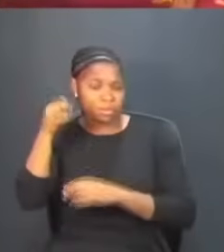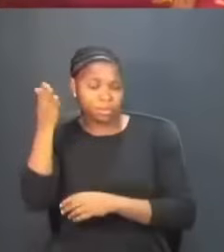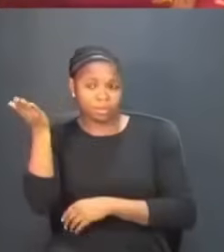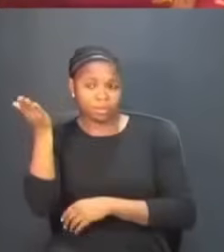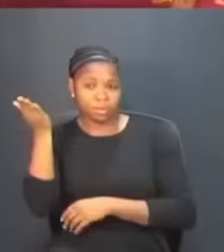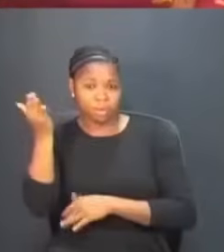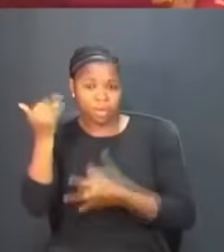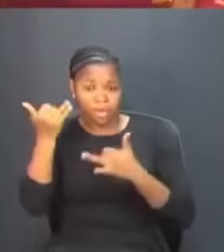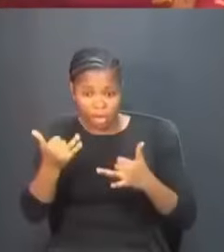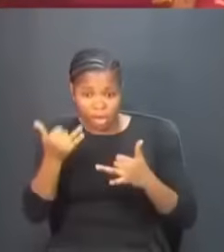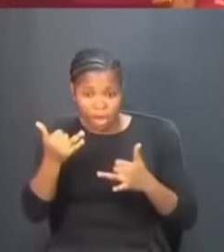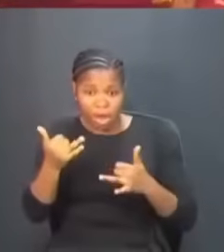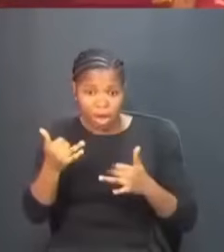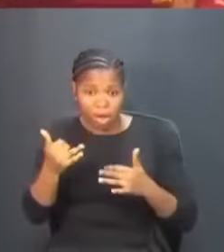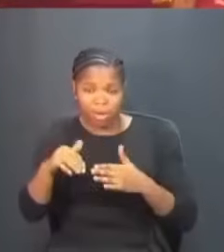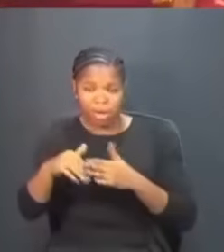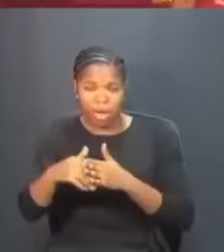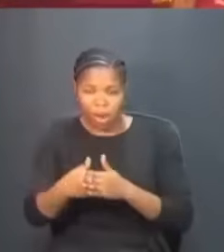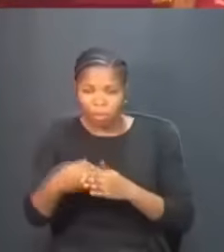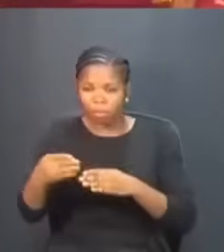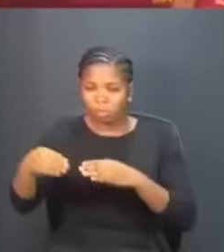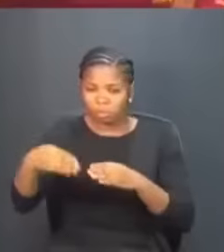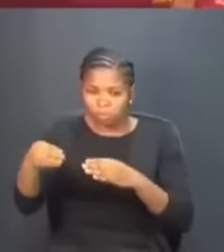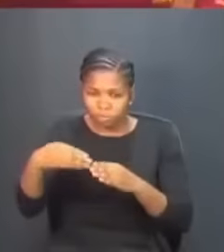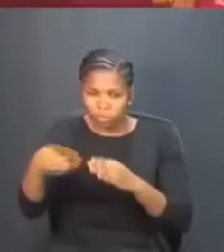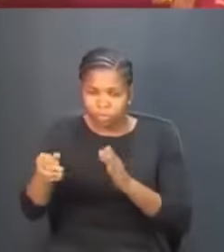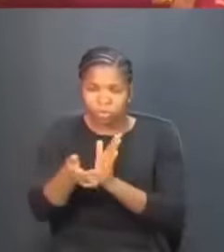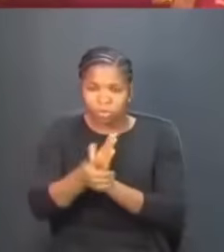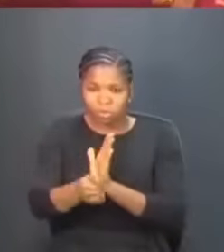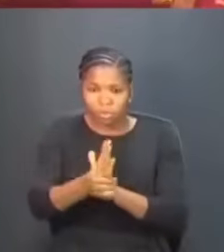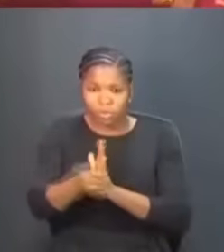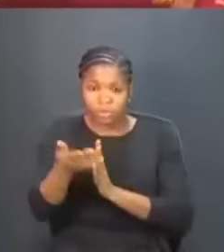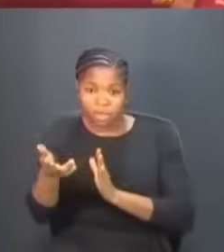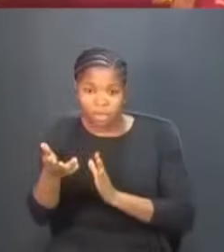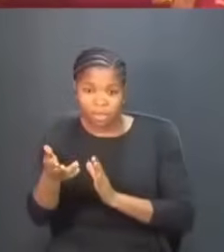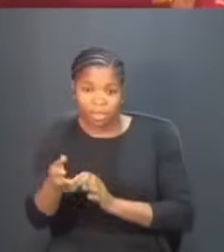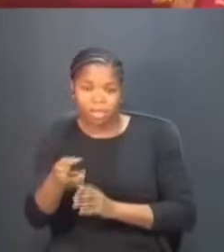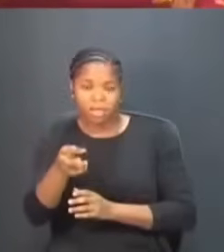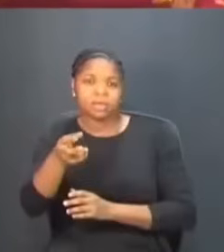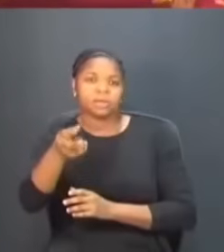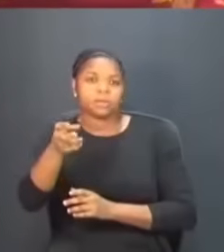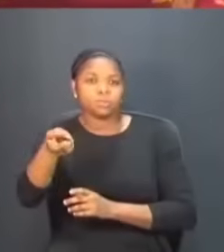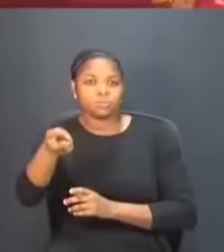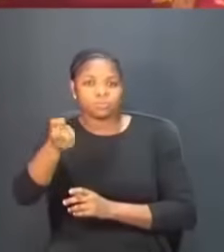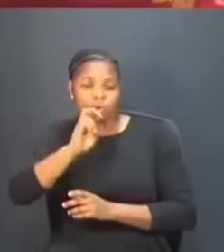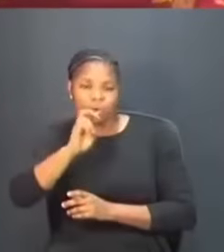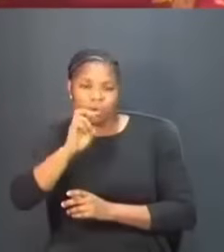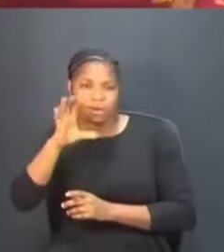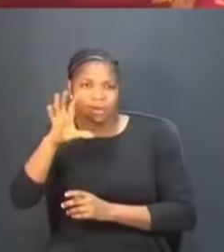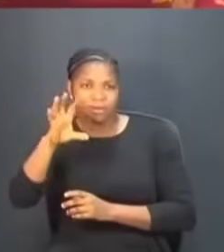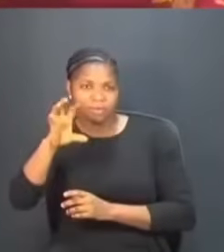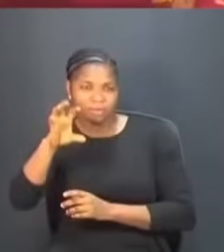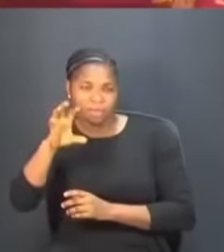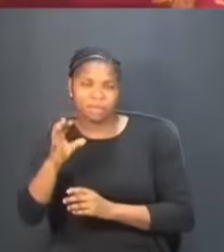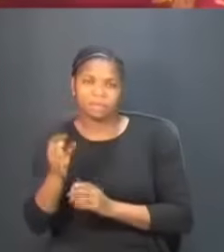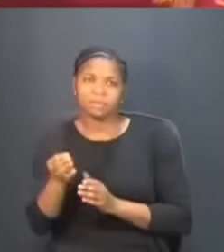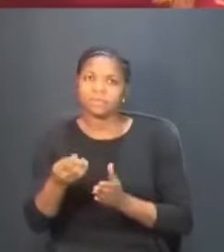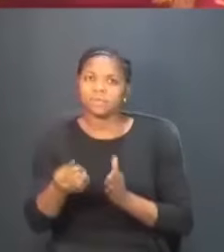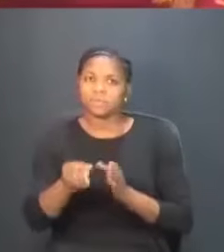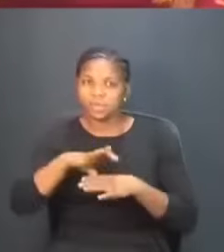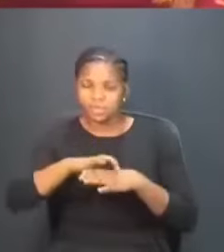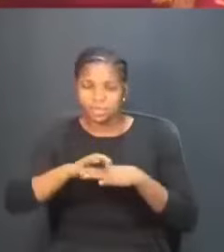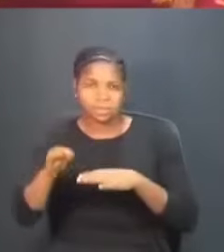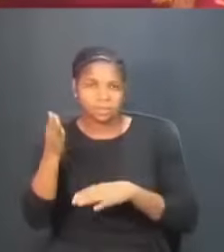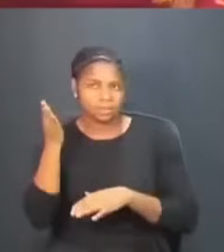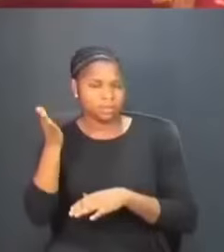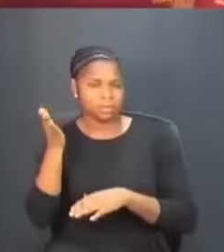a bag of maize in Sisala is selling around 250-300 Ghana cedis. If farmers are allowed